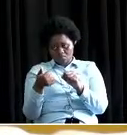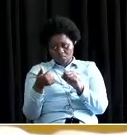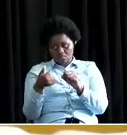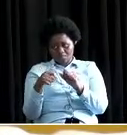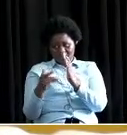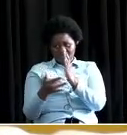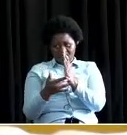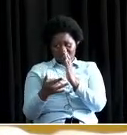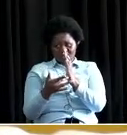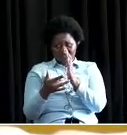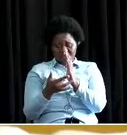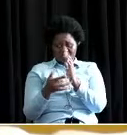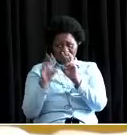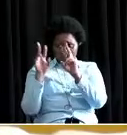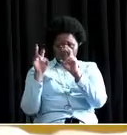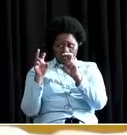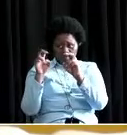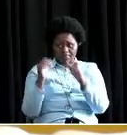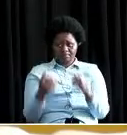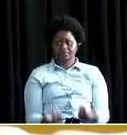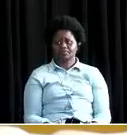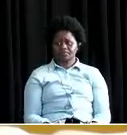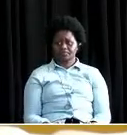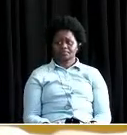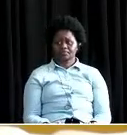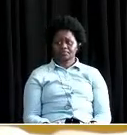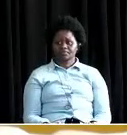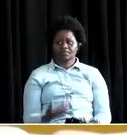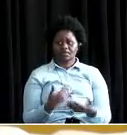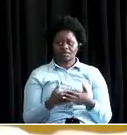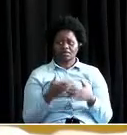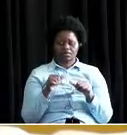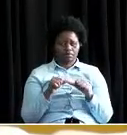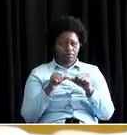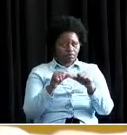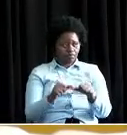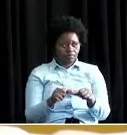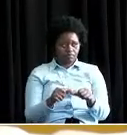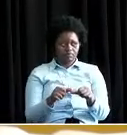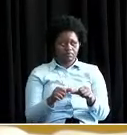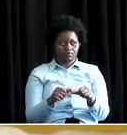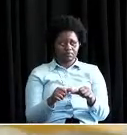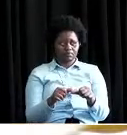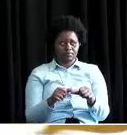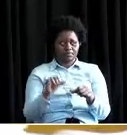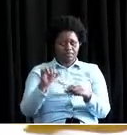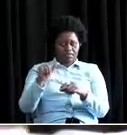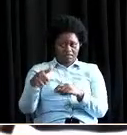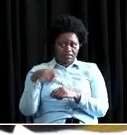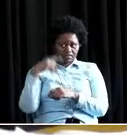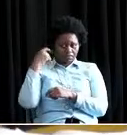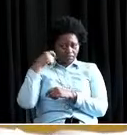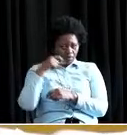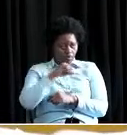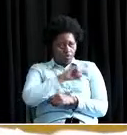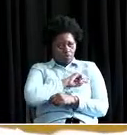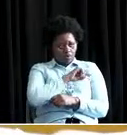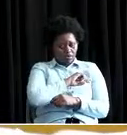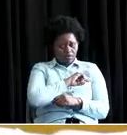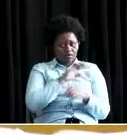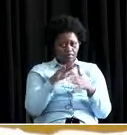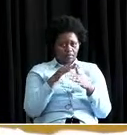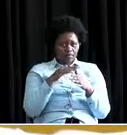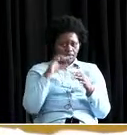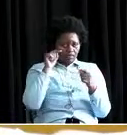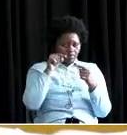you. And unfortunately, I have to proceed with other speakers because the